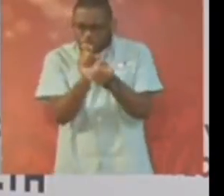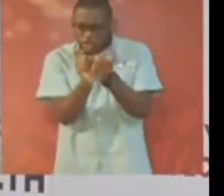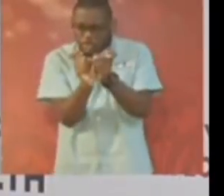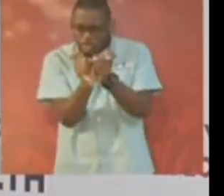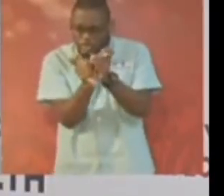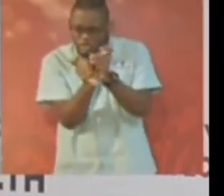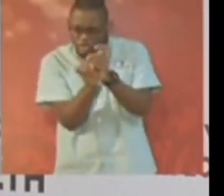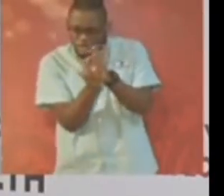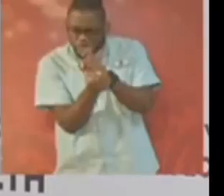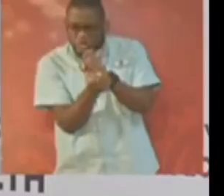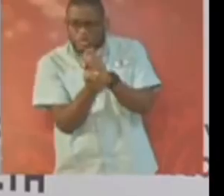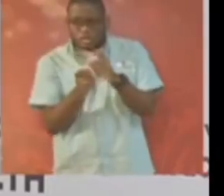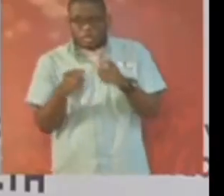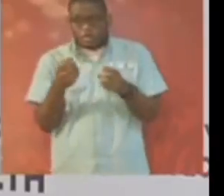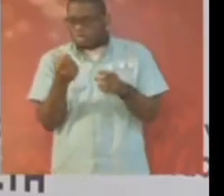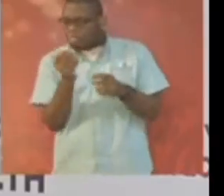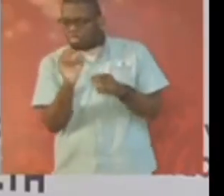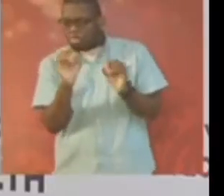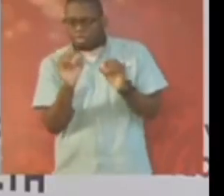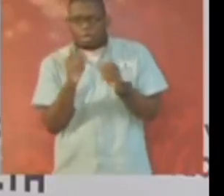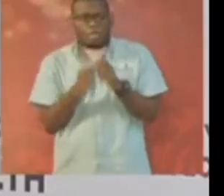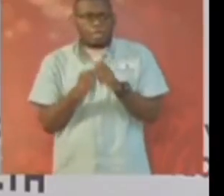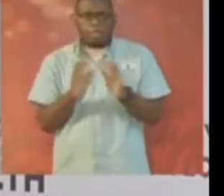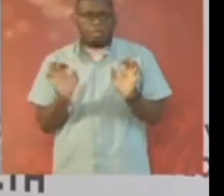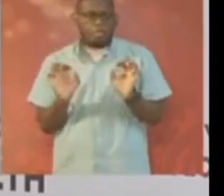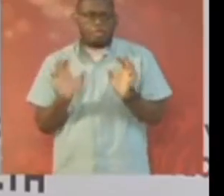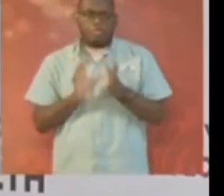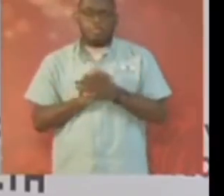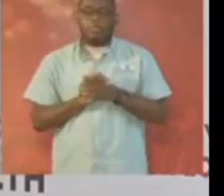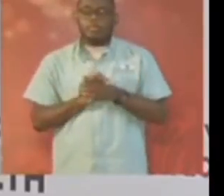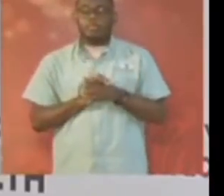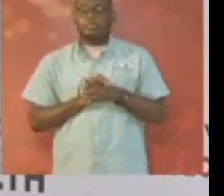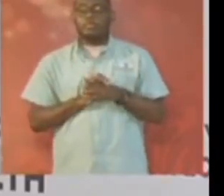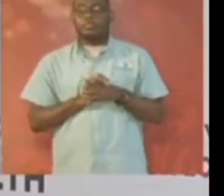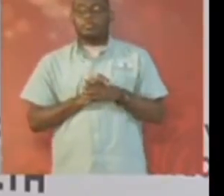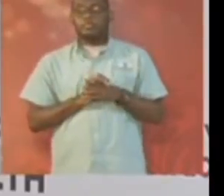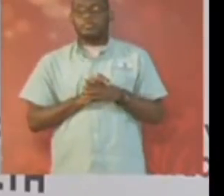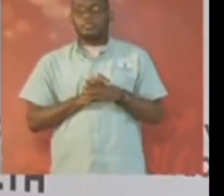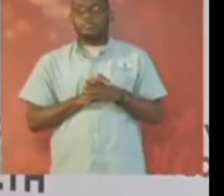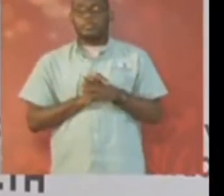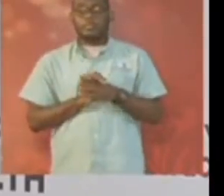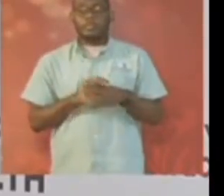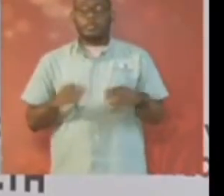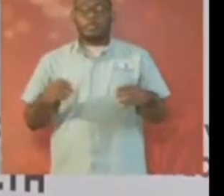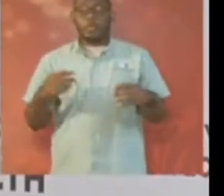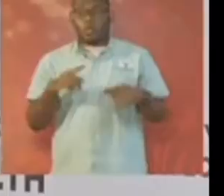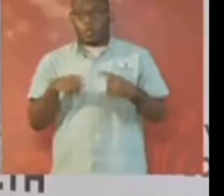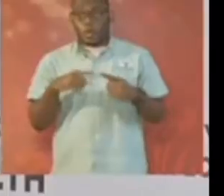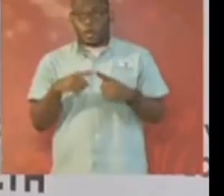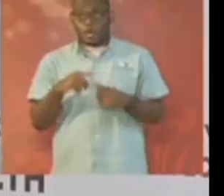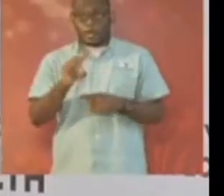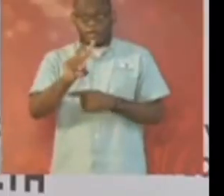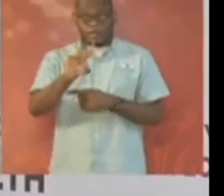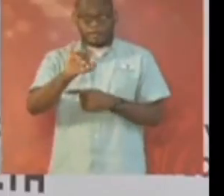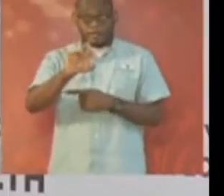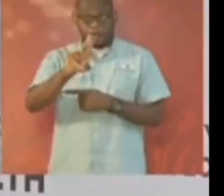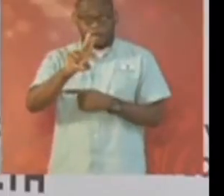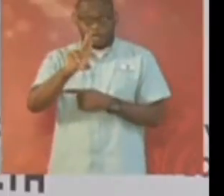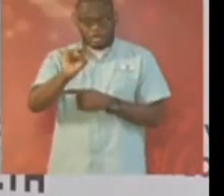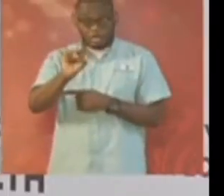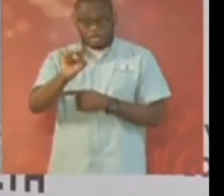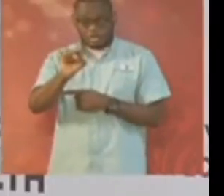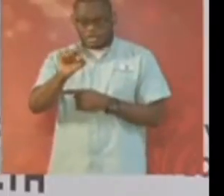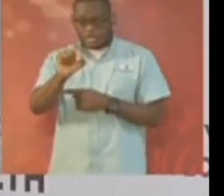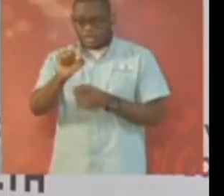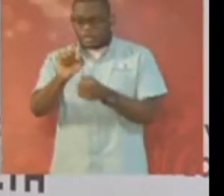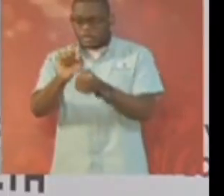almost continuously each time a virus replicates. Some of its DNA, RNA, genetic material may be altered by